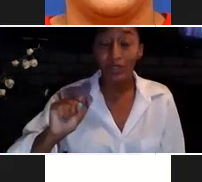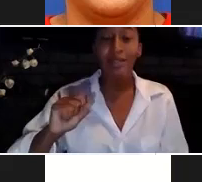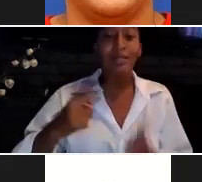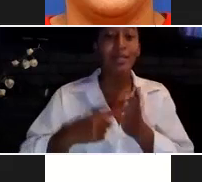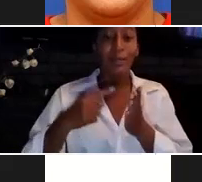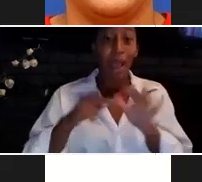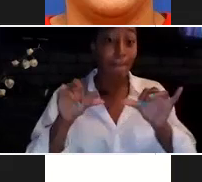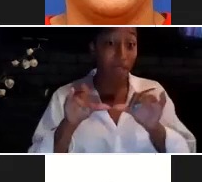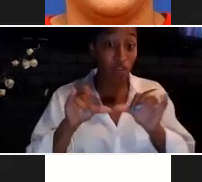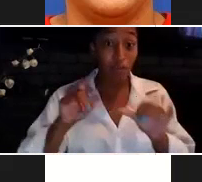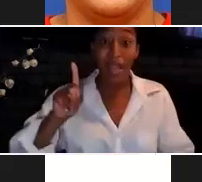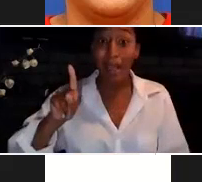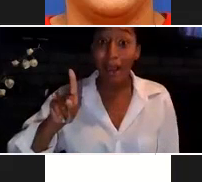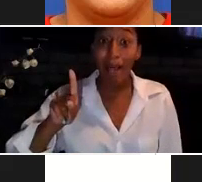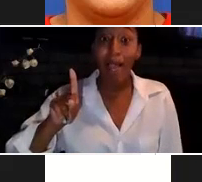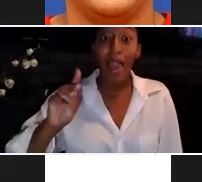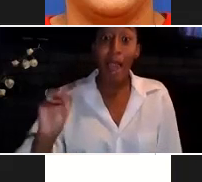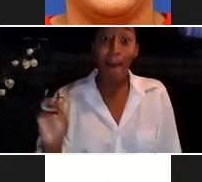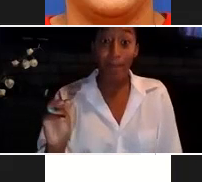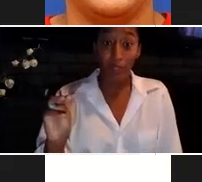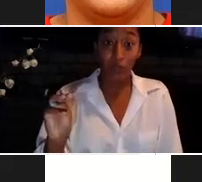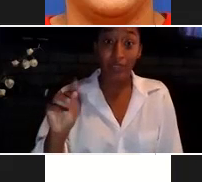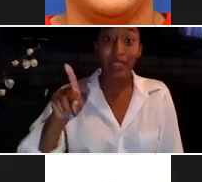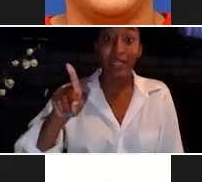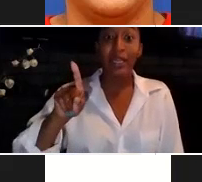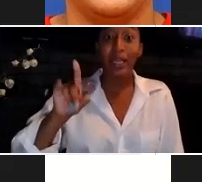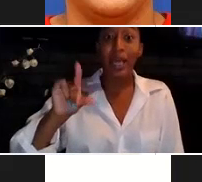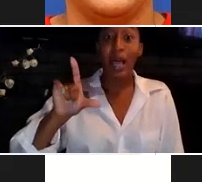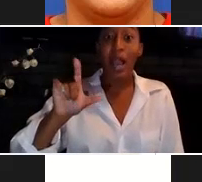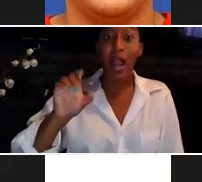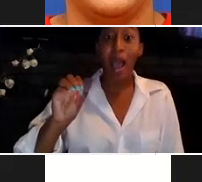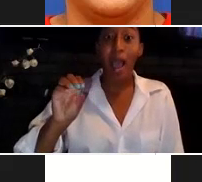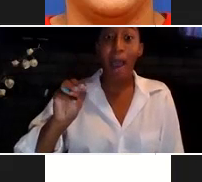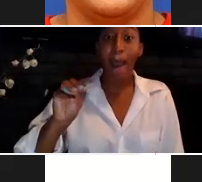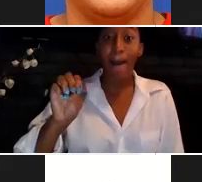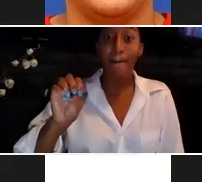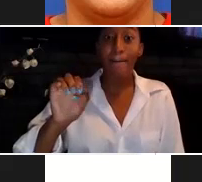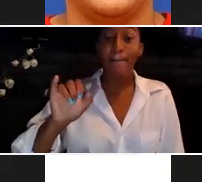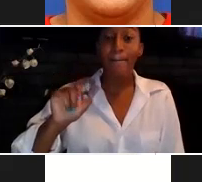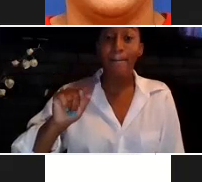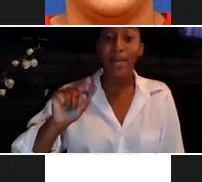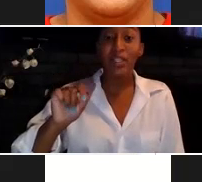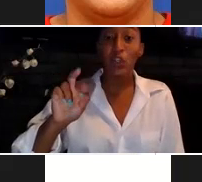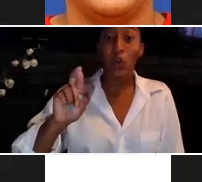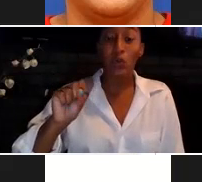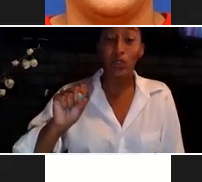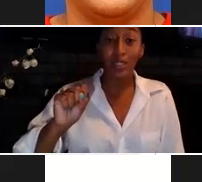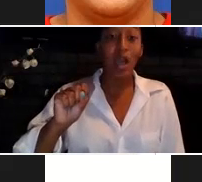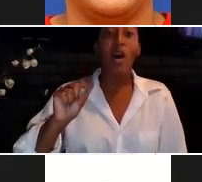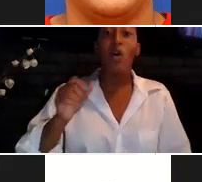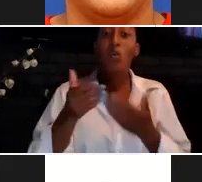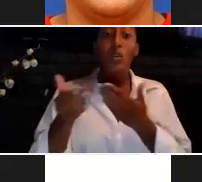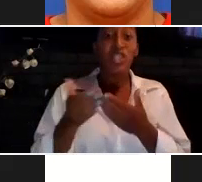kilometers. You know, whatever your unit is what you will include